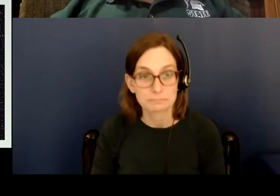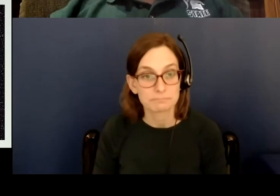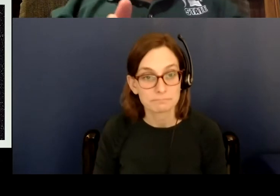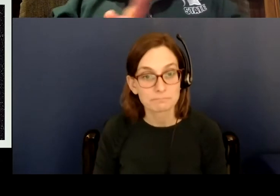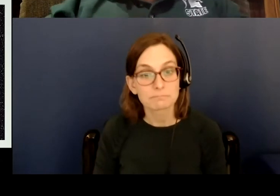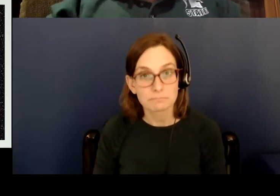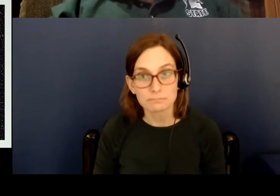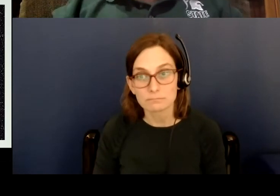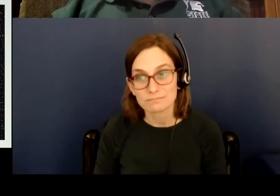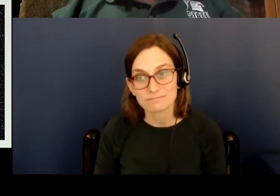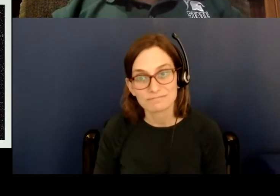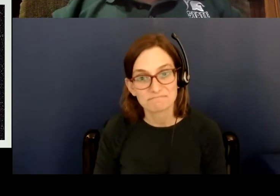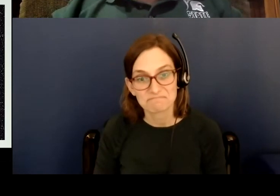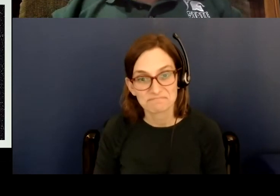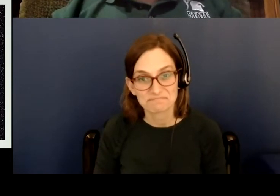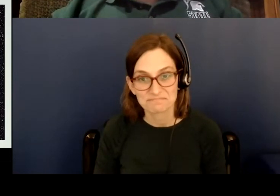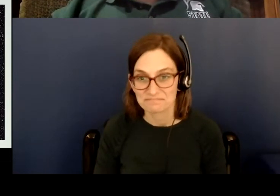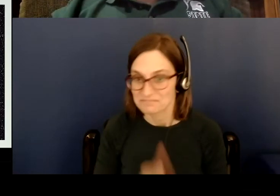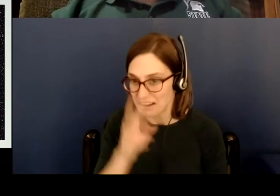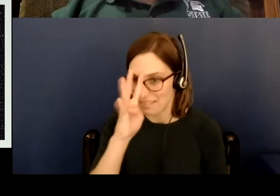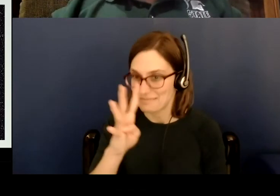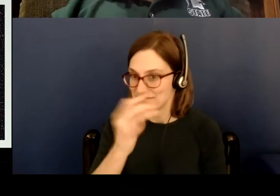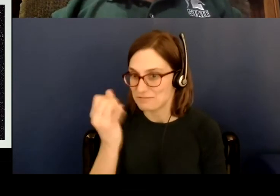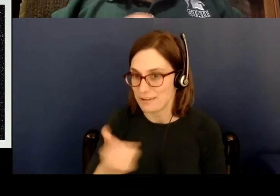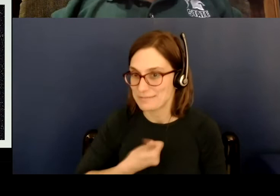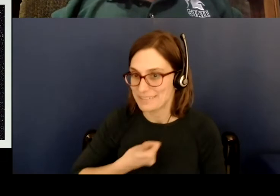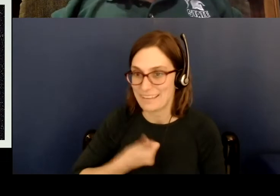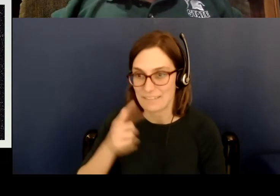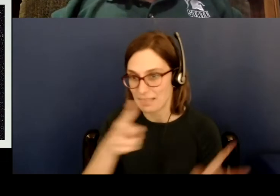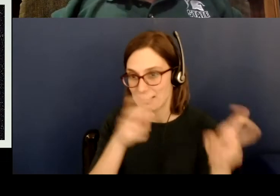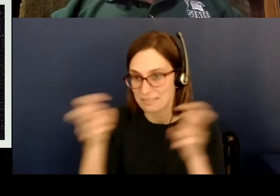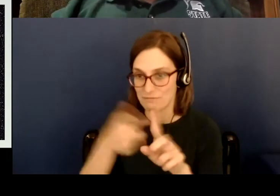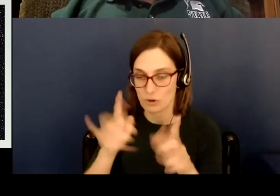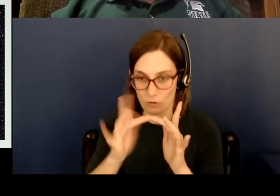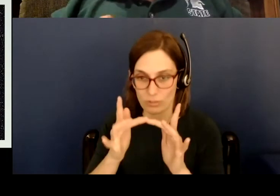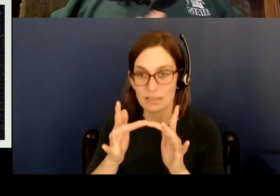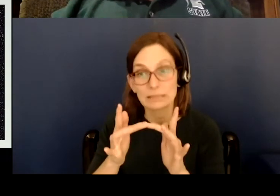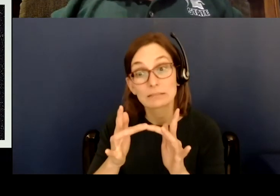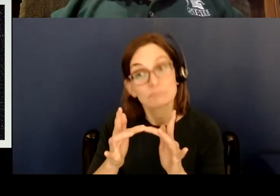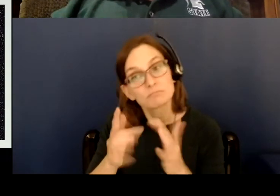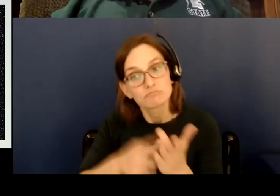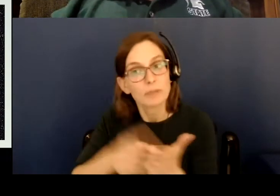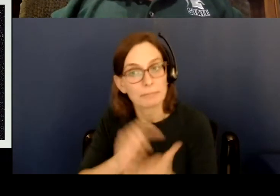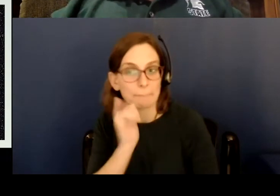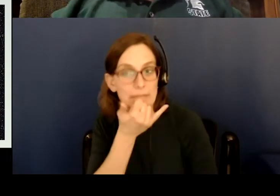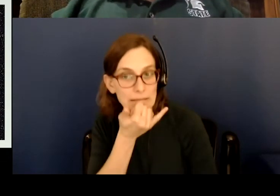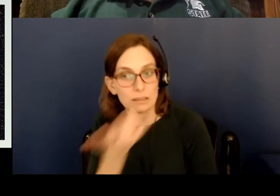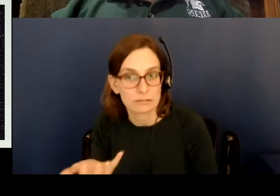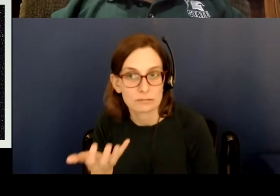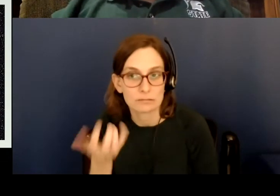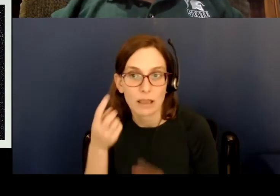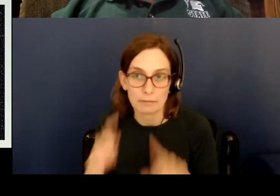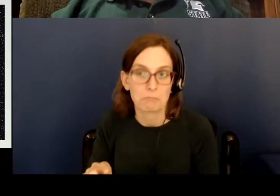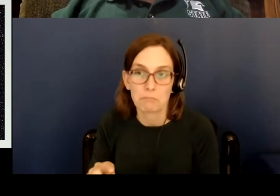Okay. Yeah, I don't come up with most of these drawings. I pull them off the internet. Okay. And there are often mistakes. Until